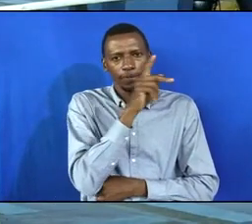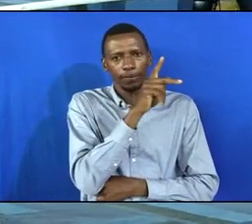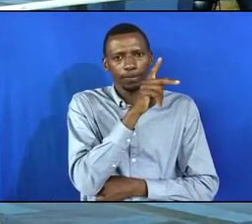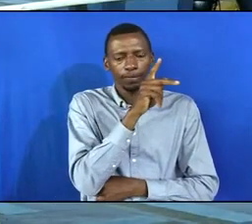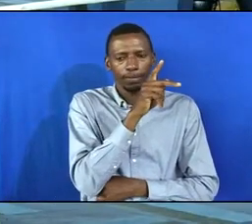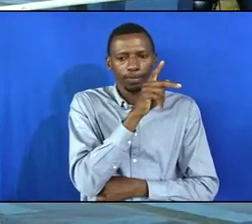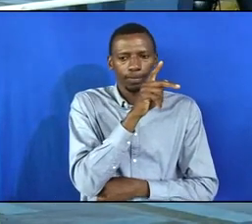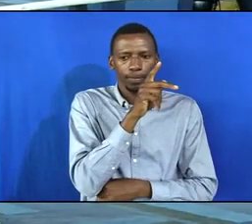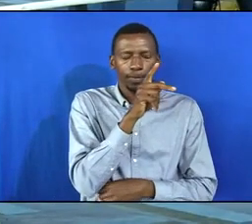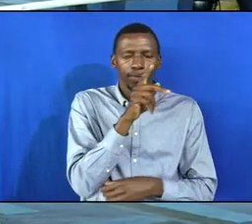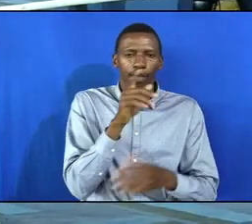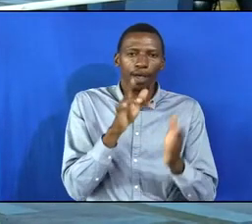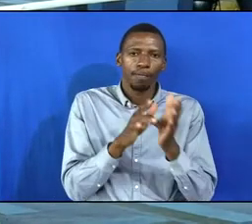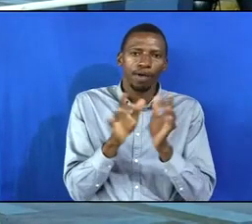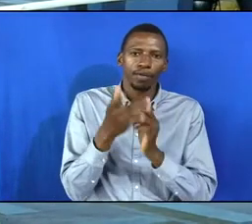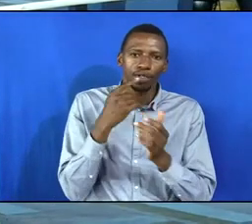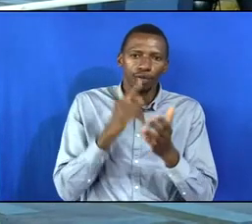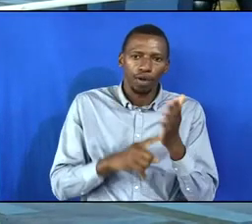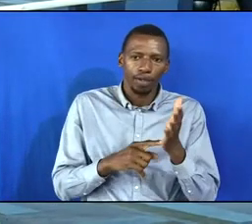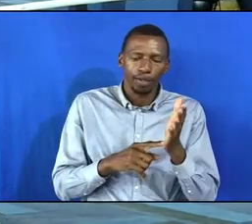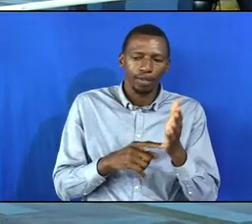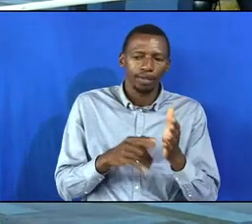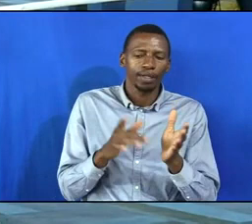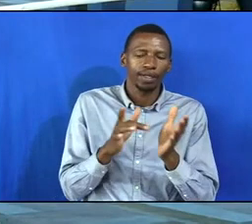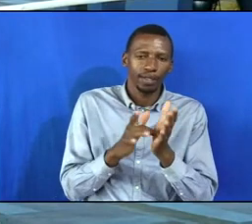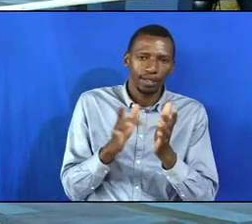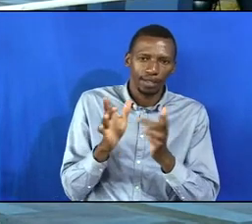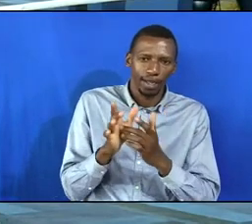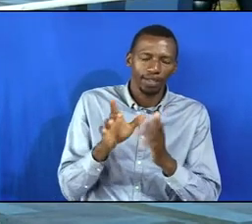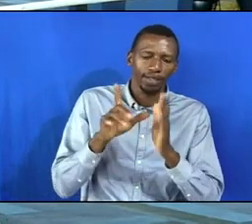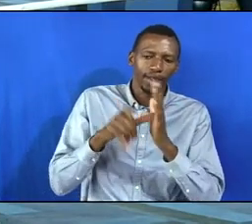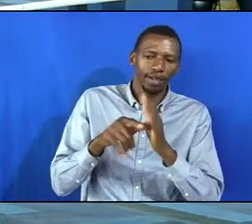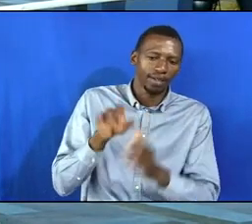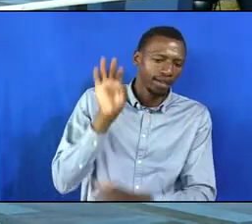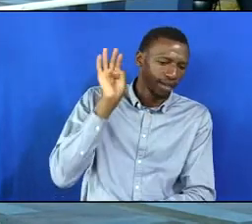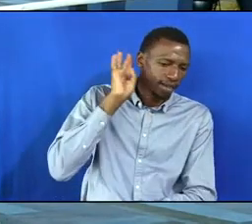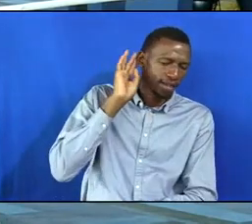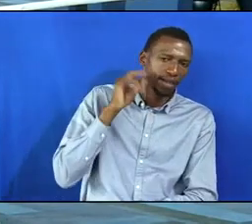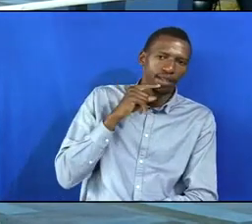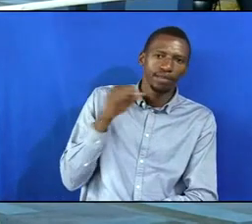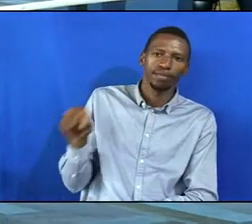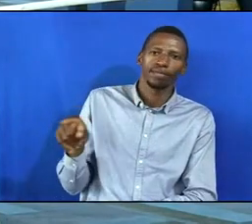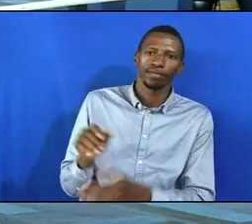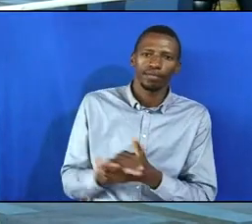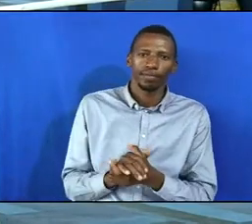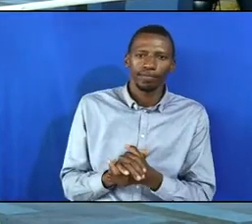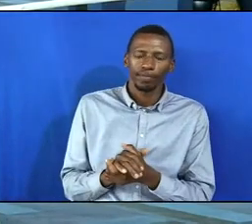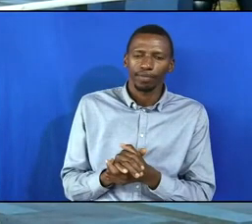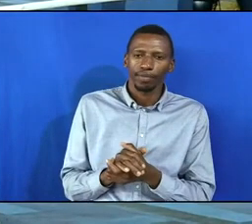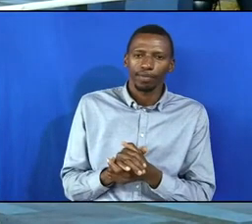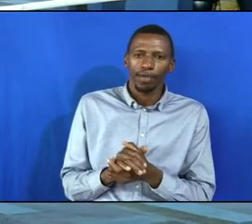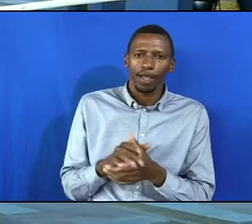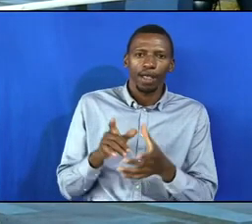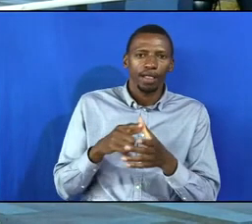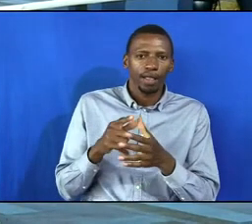ultimately, he gets the attention of Jesus. The Bible says, Jesus stopped.